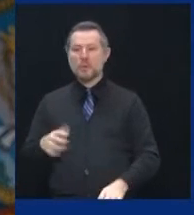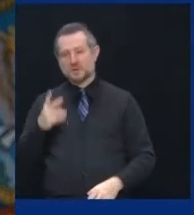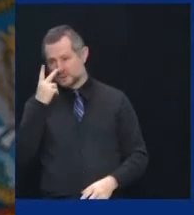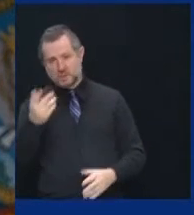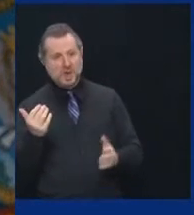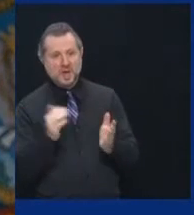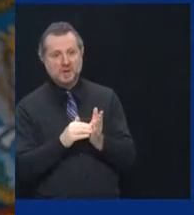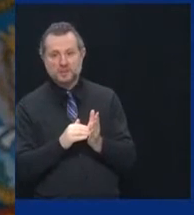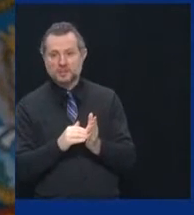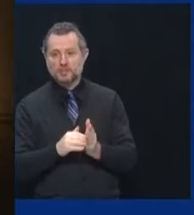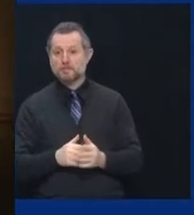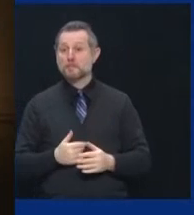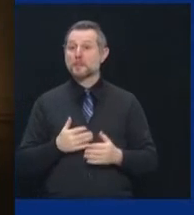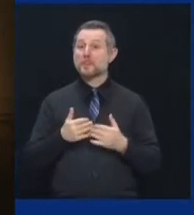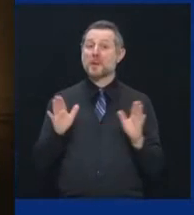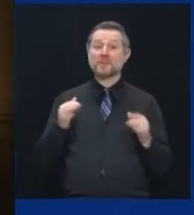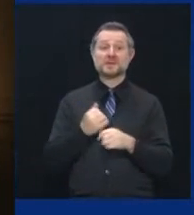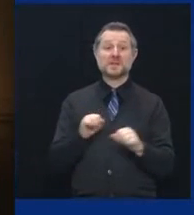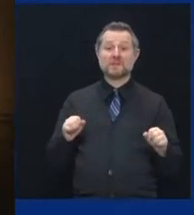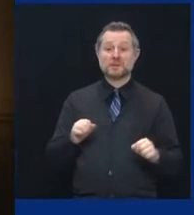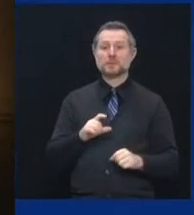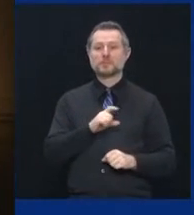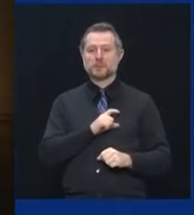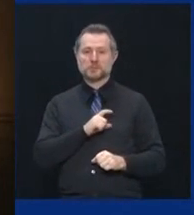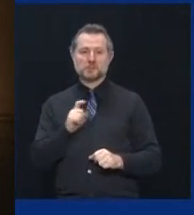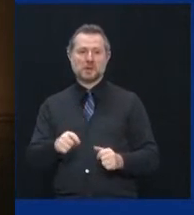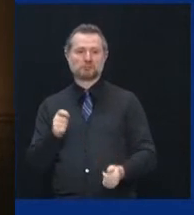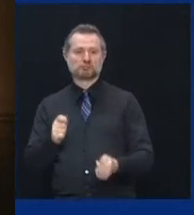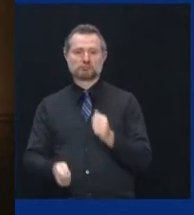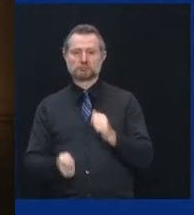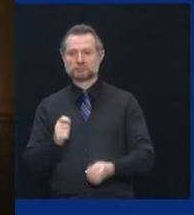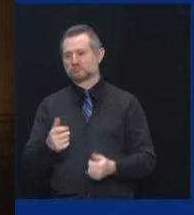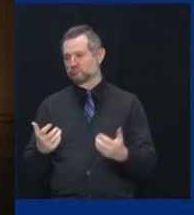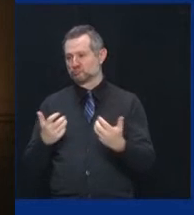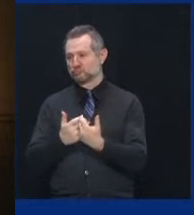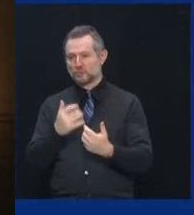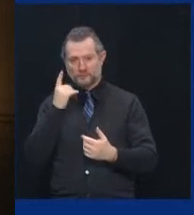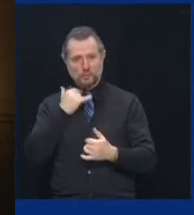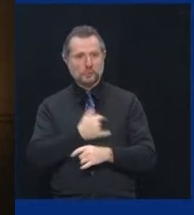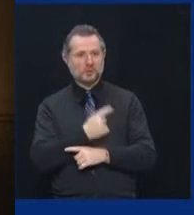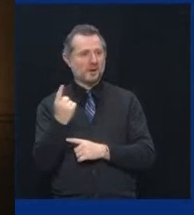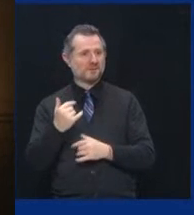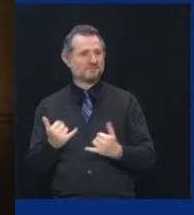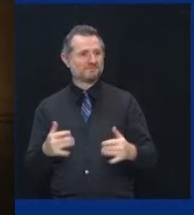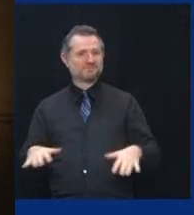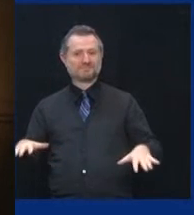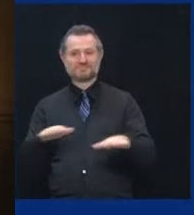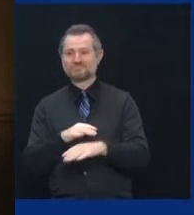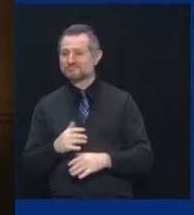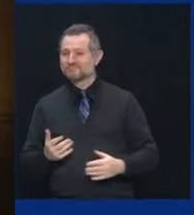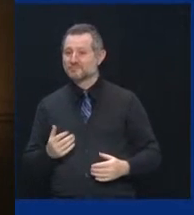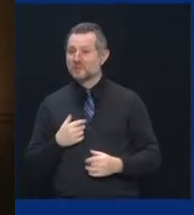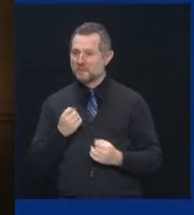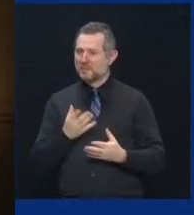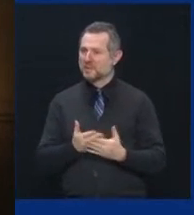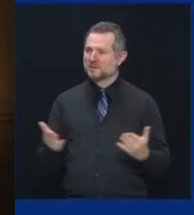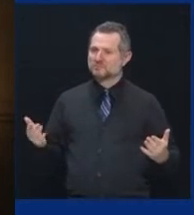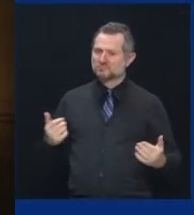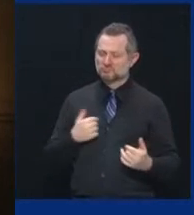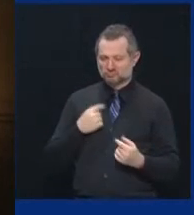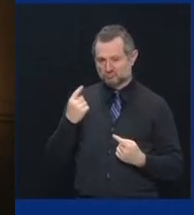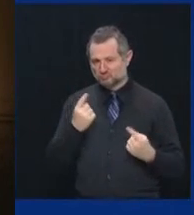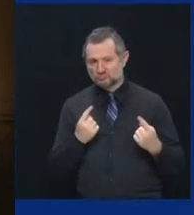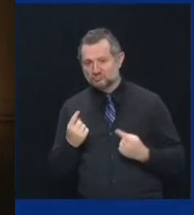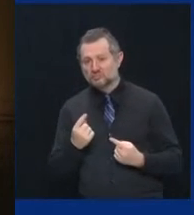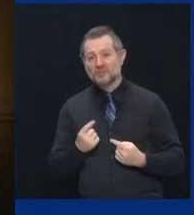other functions, must adapt to the times. There are many new questions to answer. Does every 911